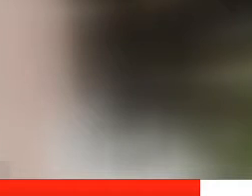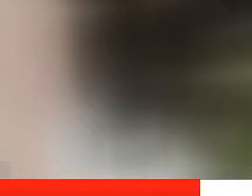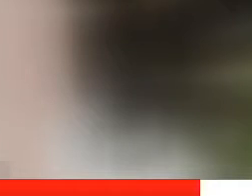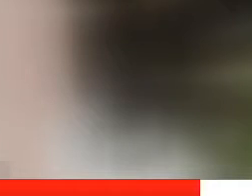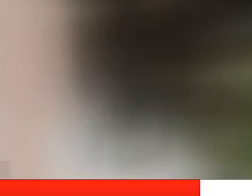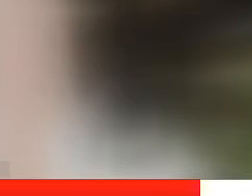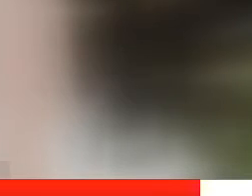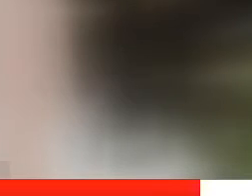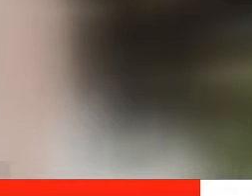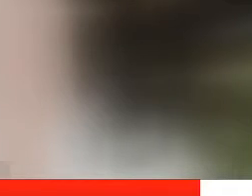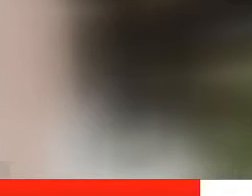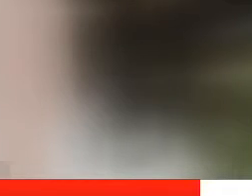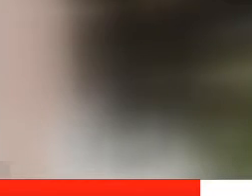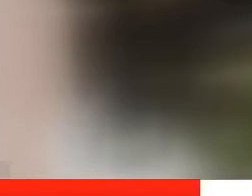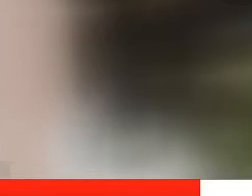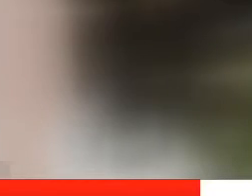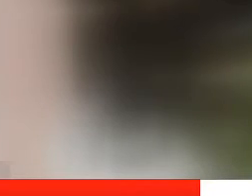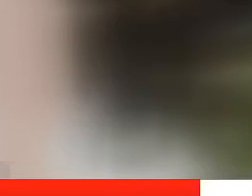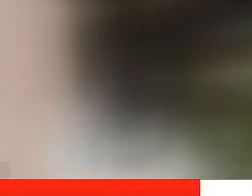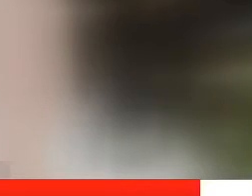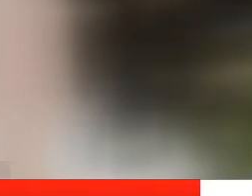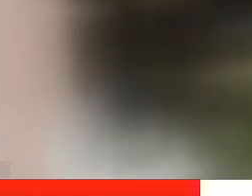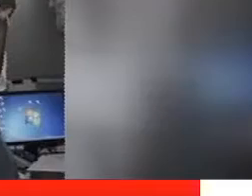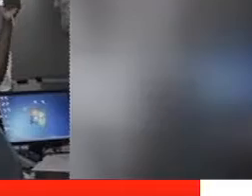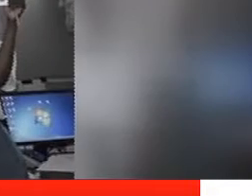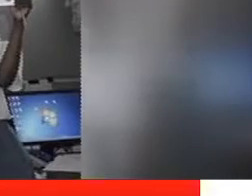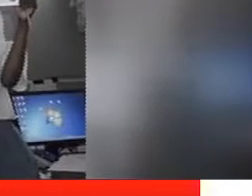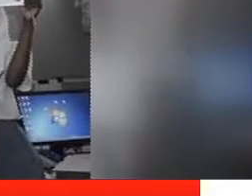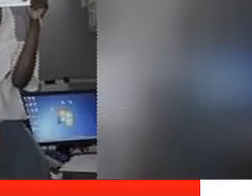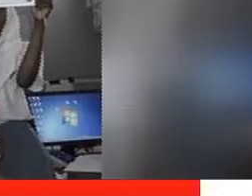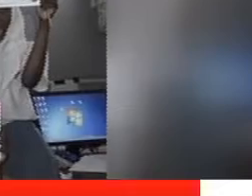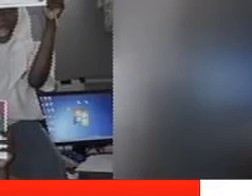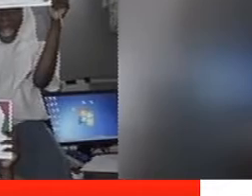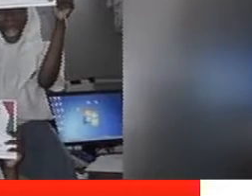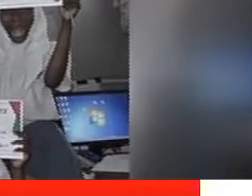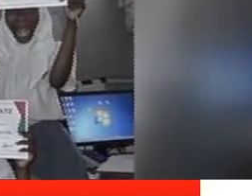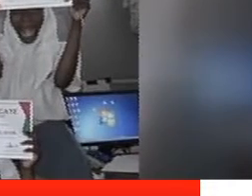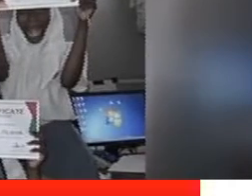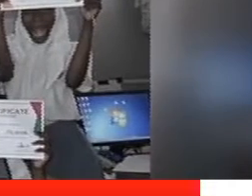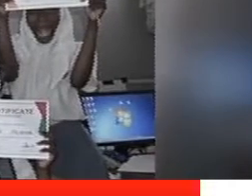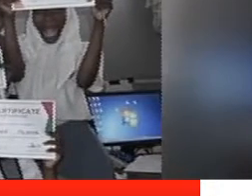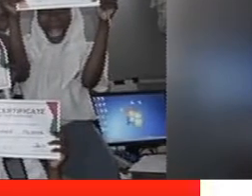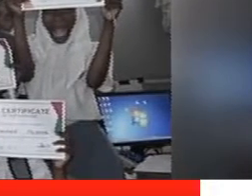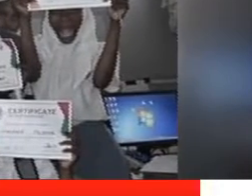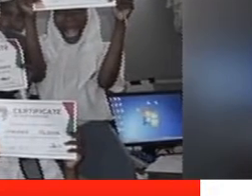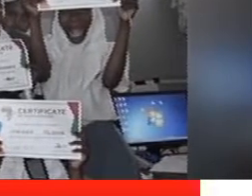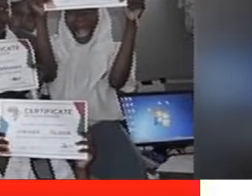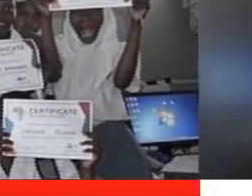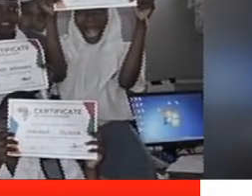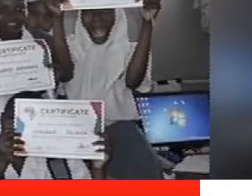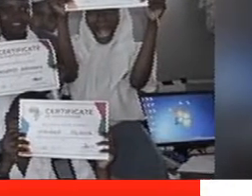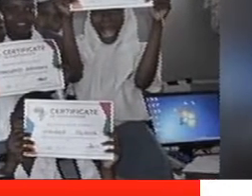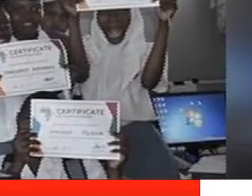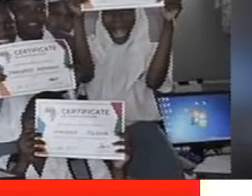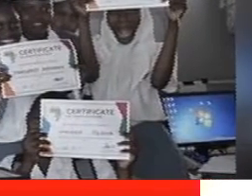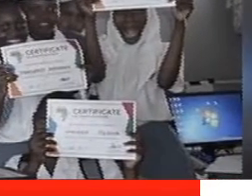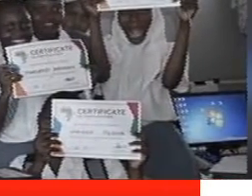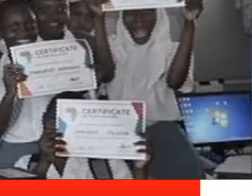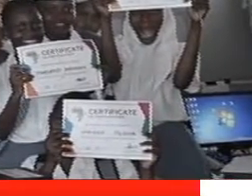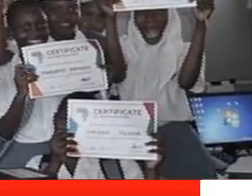out of Mombasa County? Now that you're coming from Isabania, do you have any program to take it back to the people